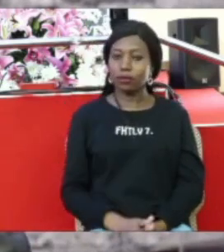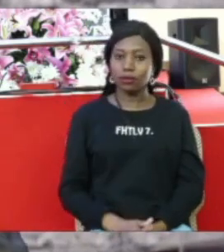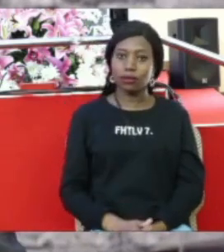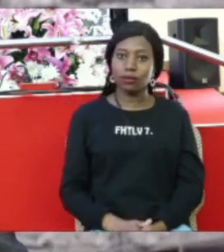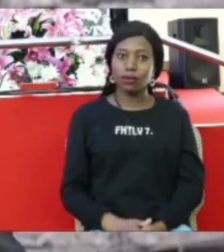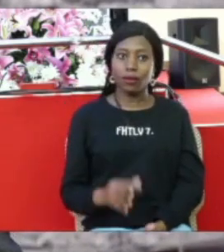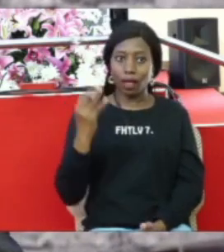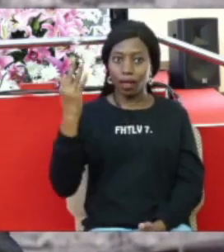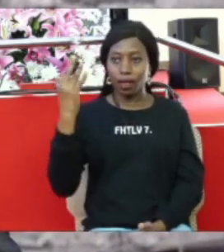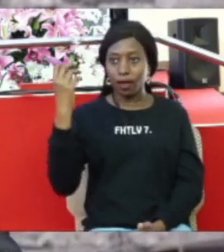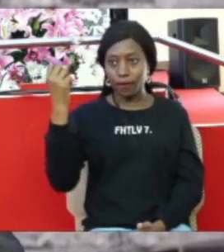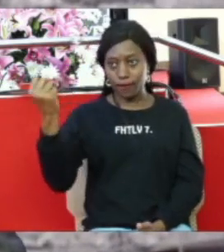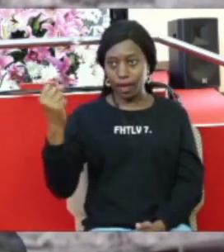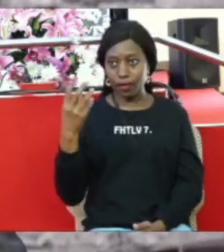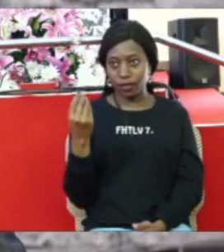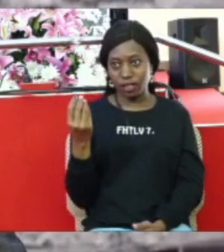or 500 grams.